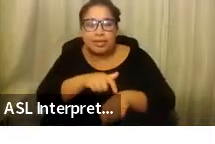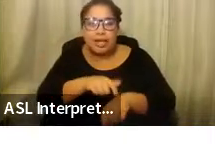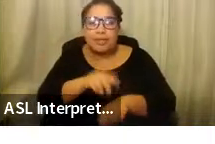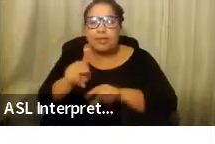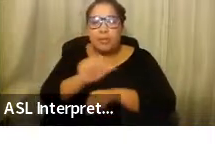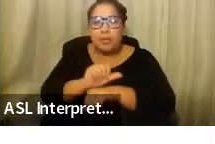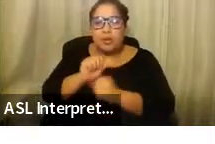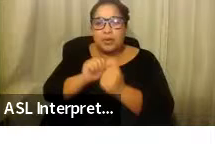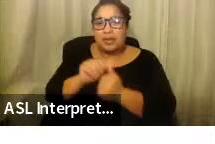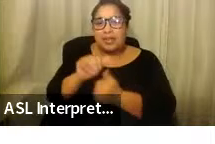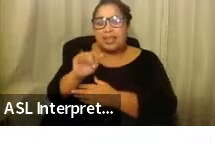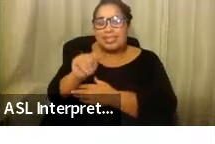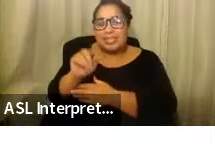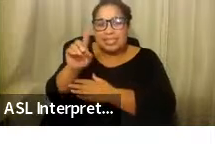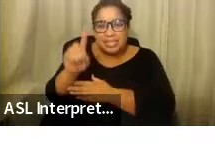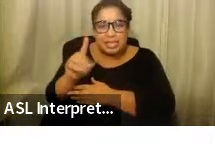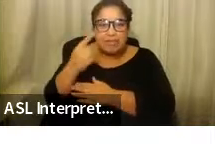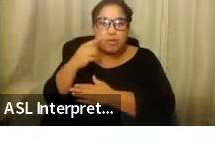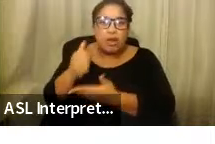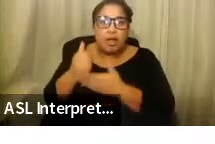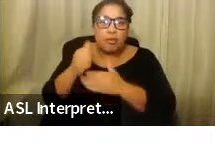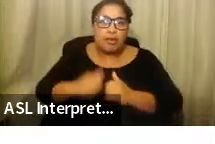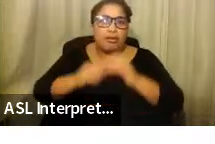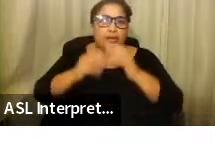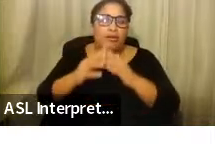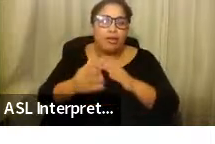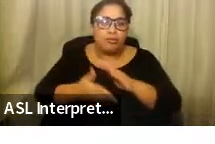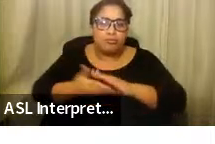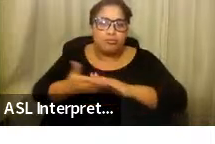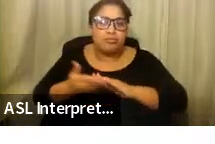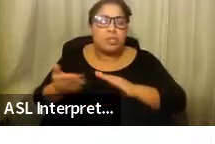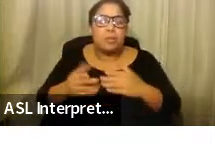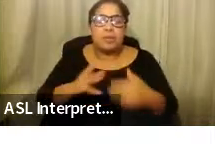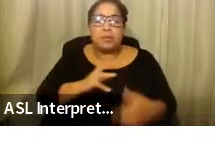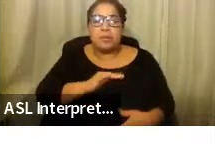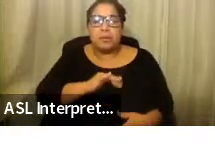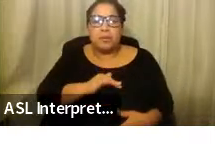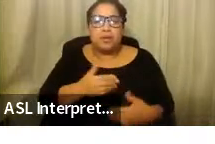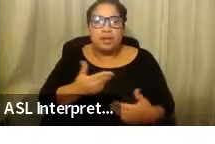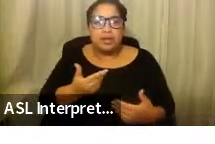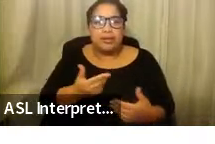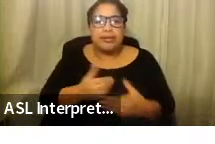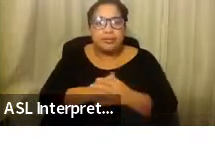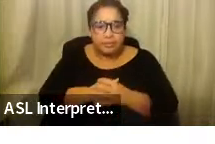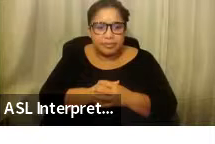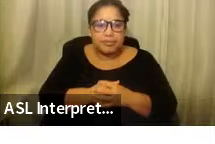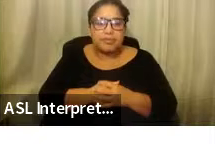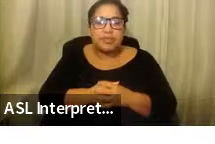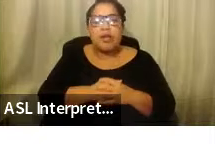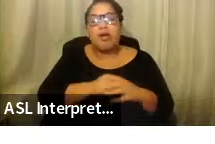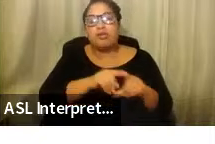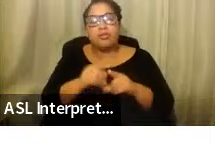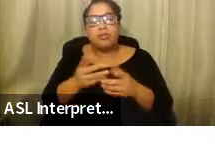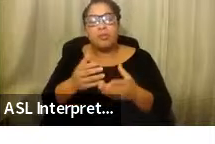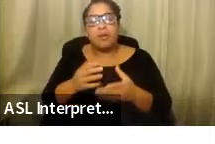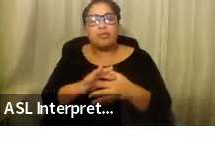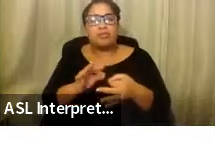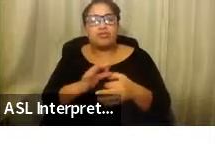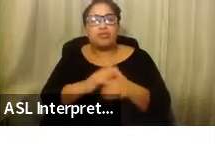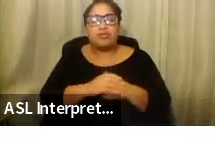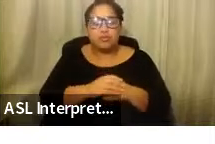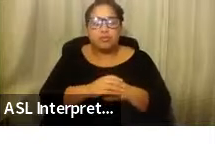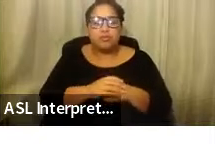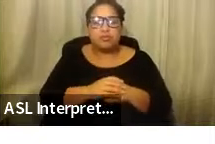colleagues in ITD for getting this going, and HICSA Communications. And I just want to say that we